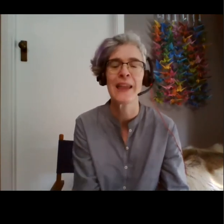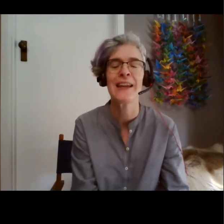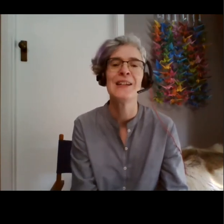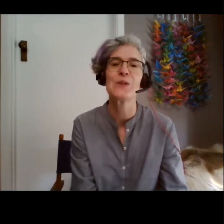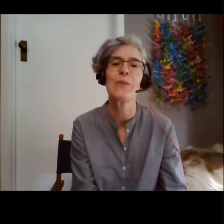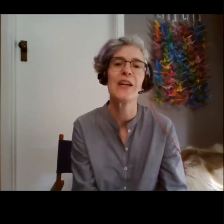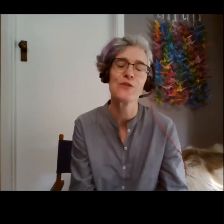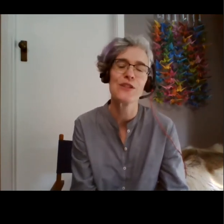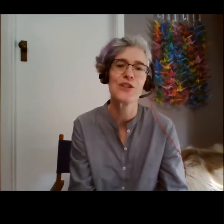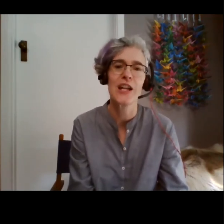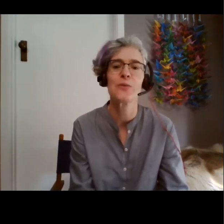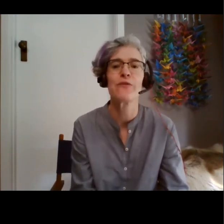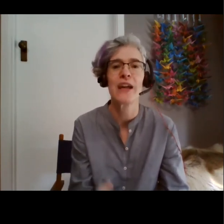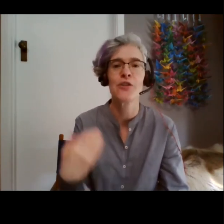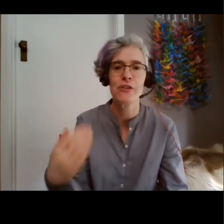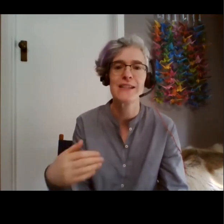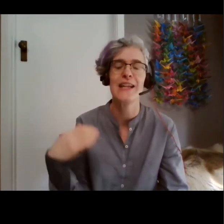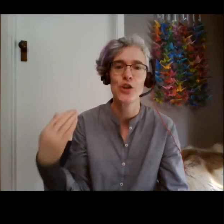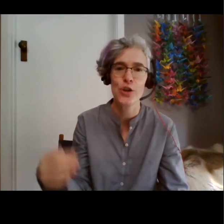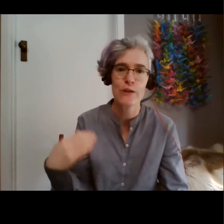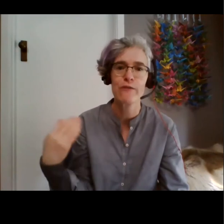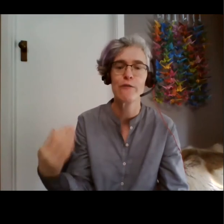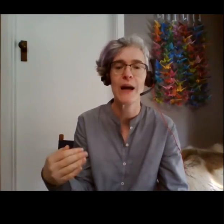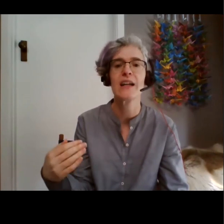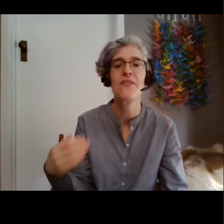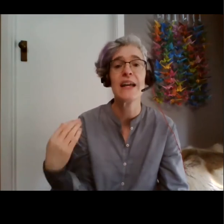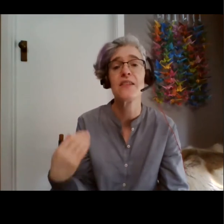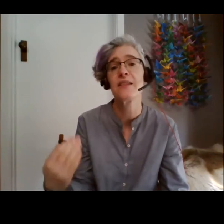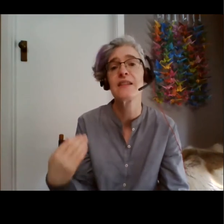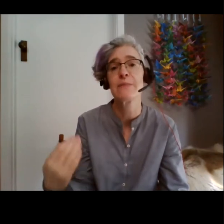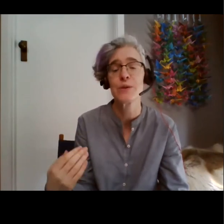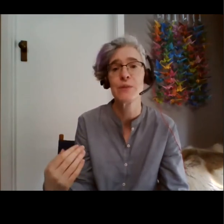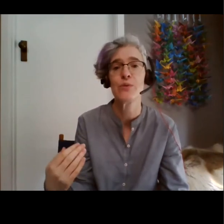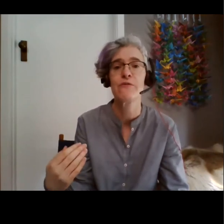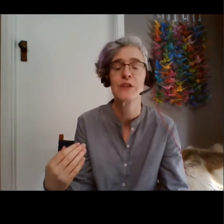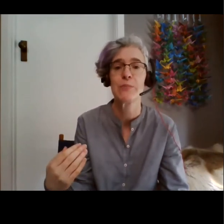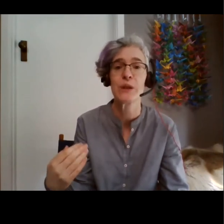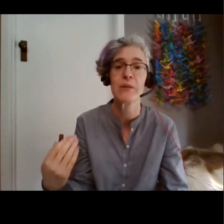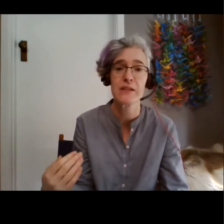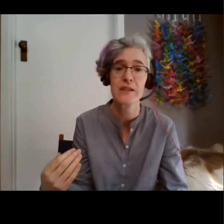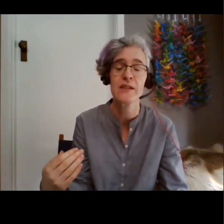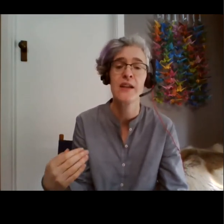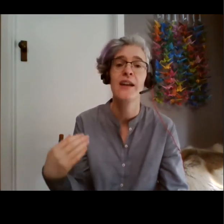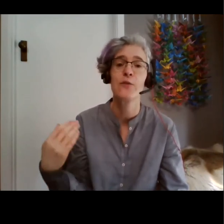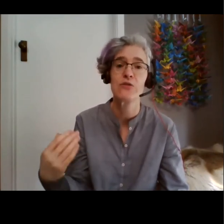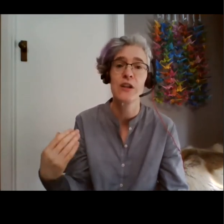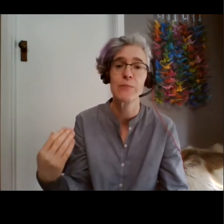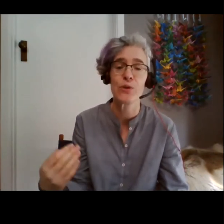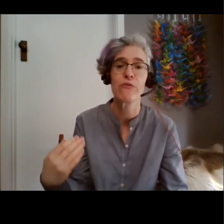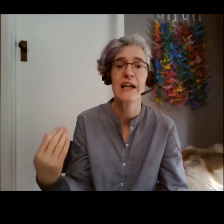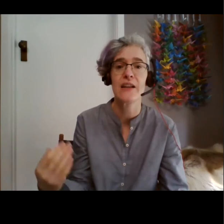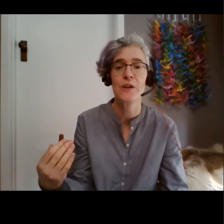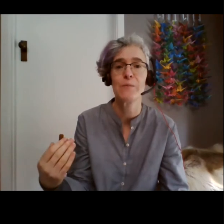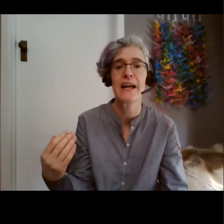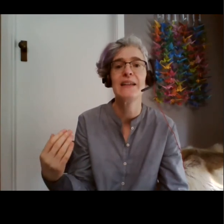car. So by introducing charging, we've increased that turnover of parking. And that's the thing that's the most important for supporting businesses. If we're trying to